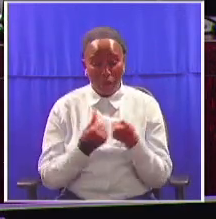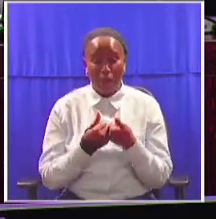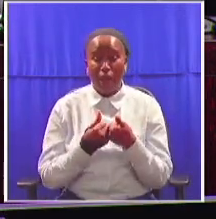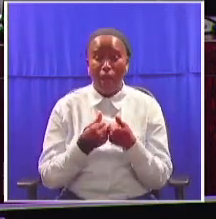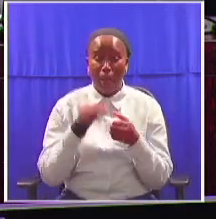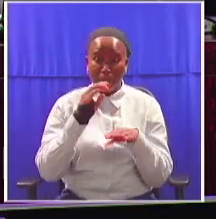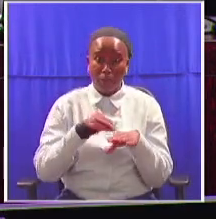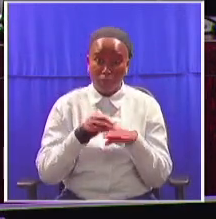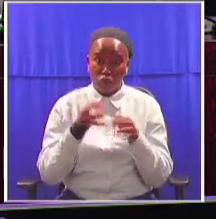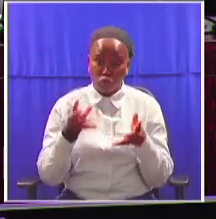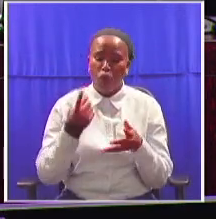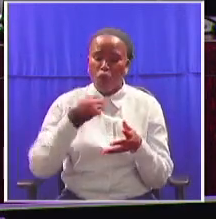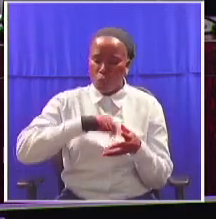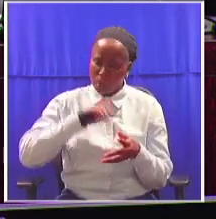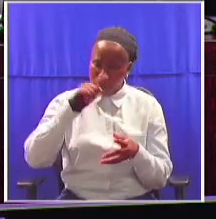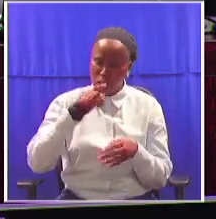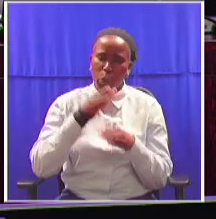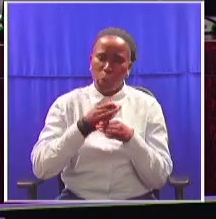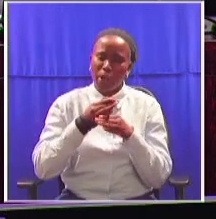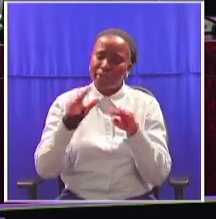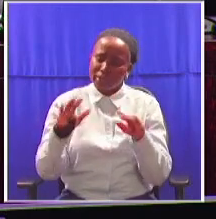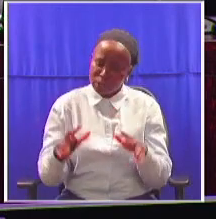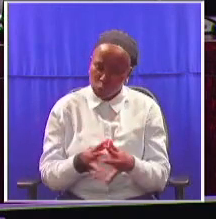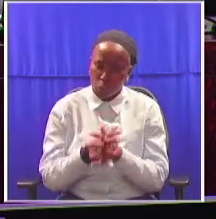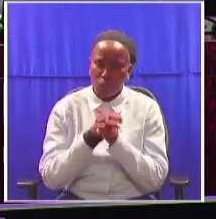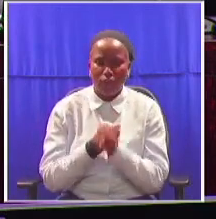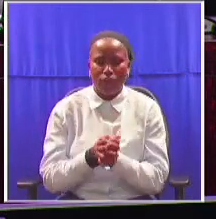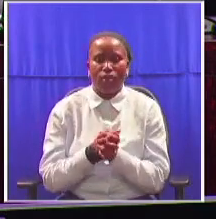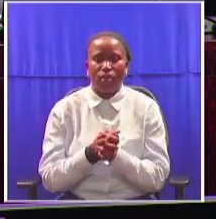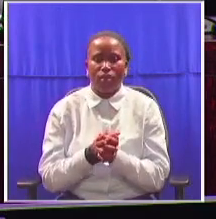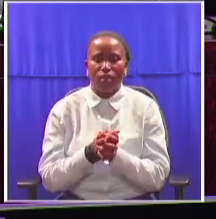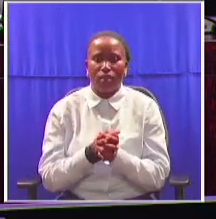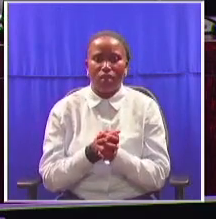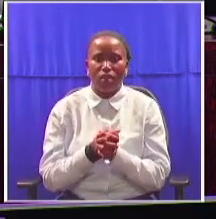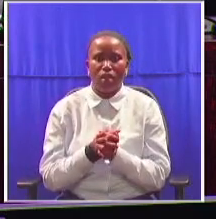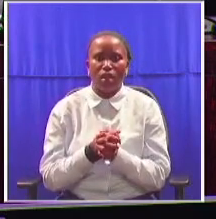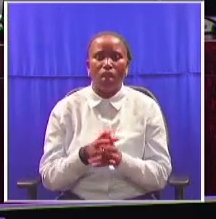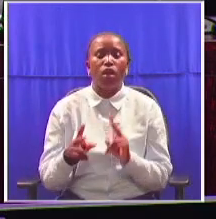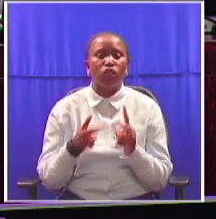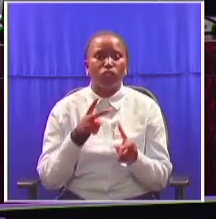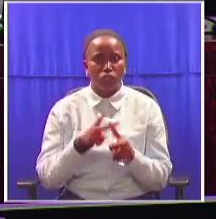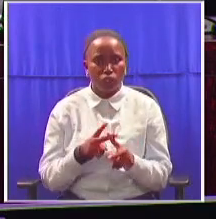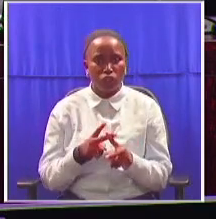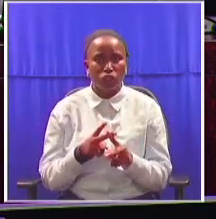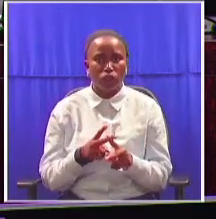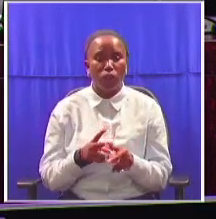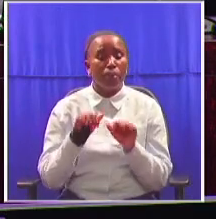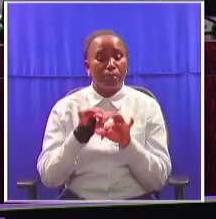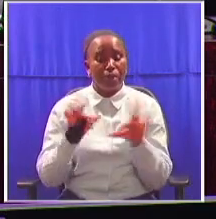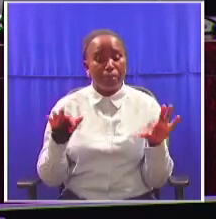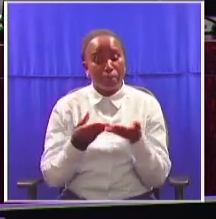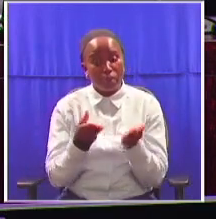together and place the interests of our people above all else.